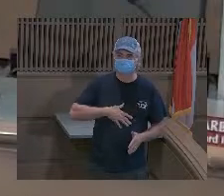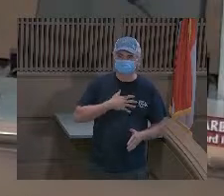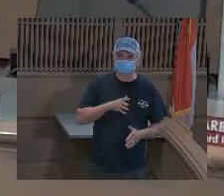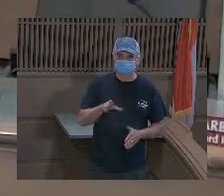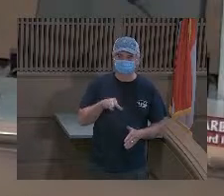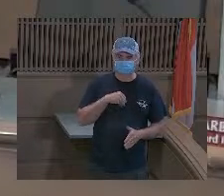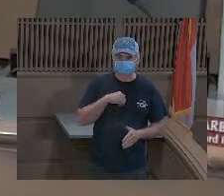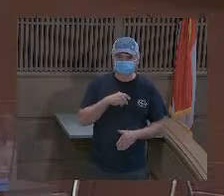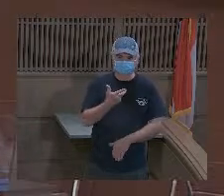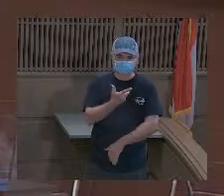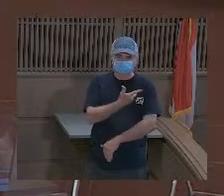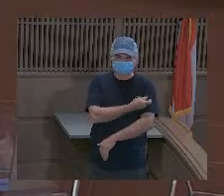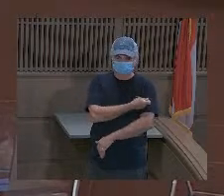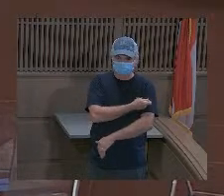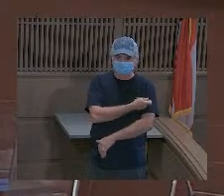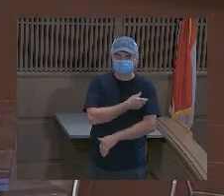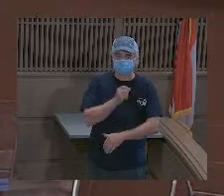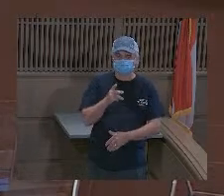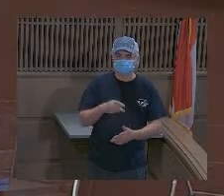Chief.